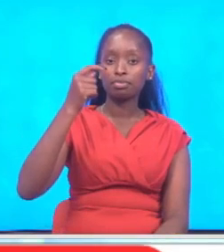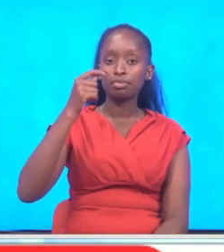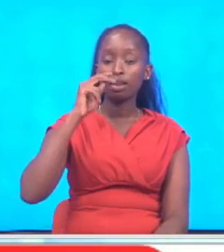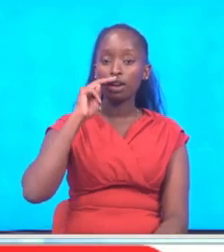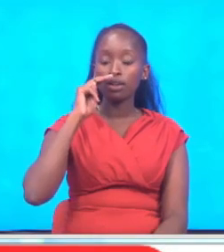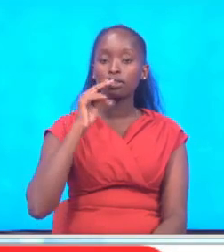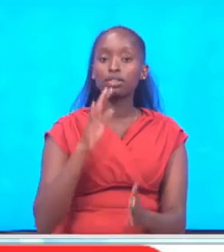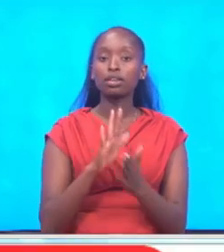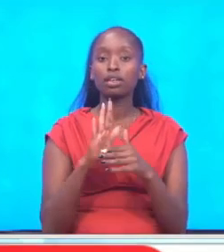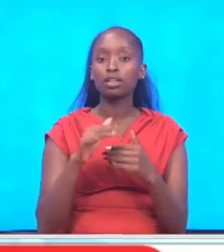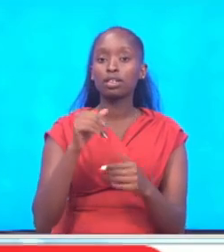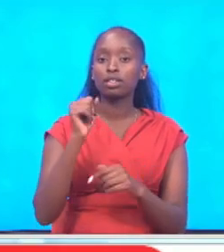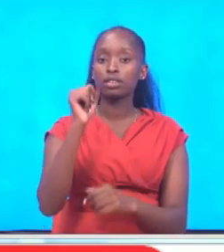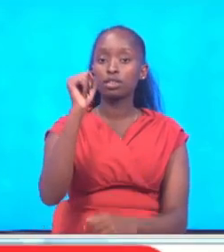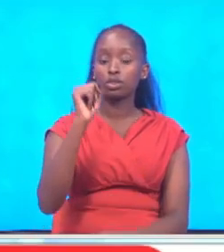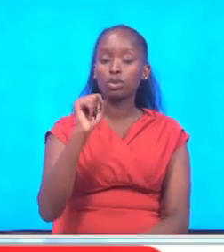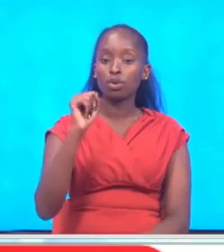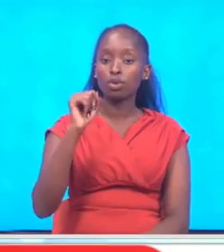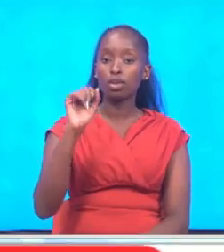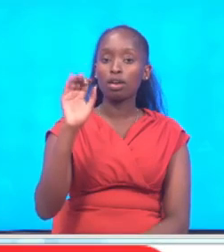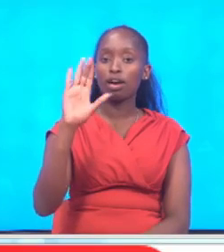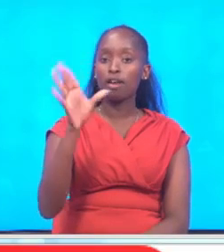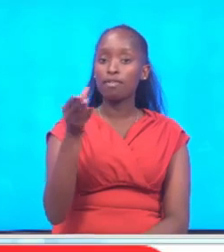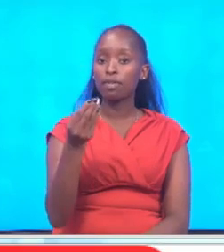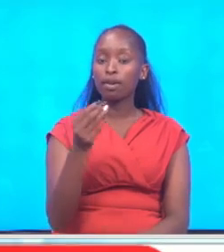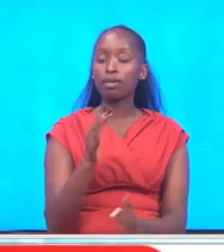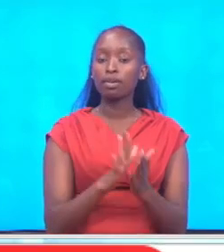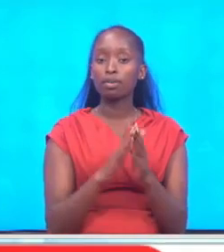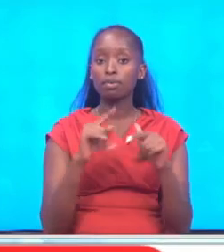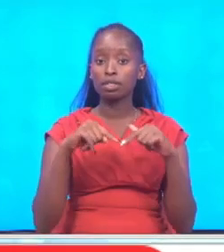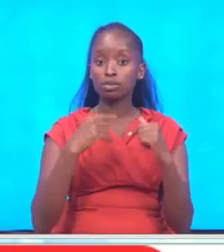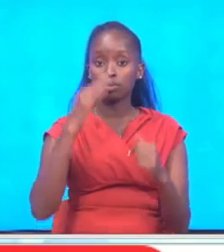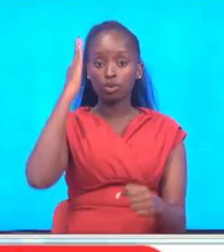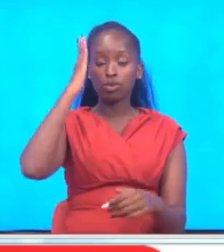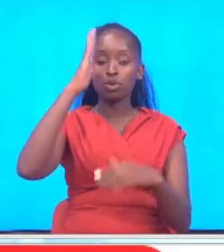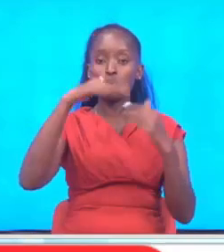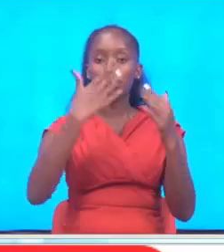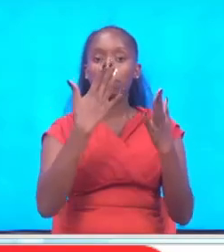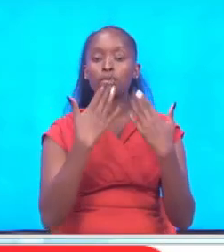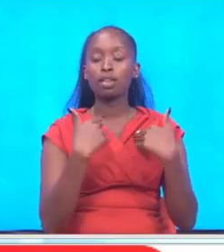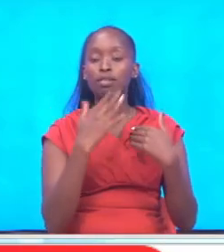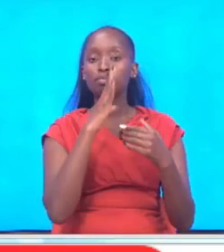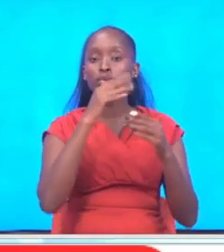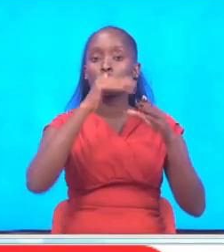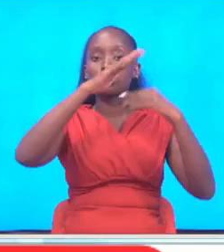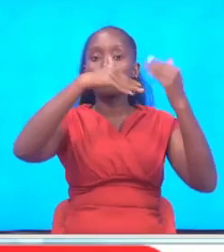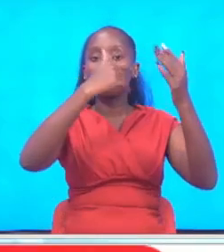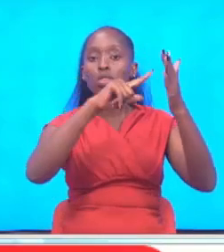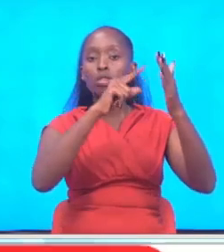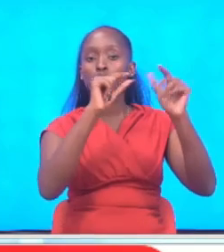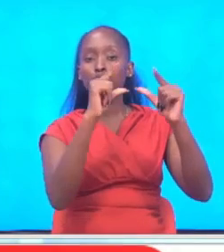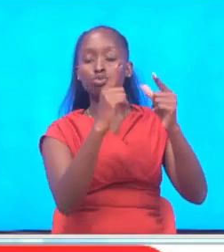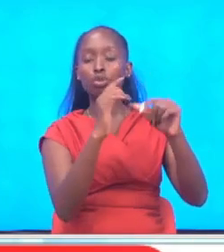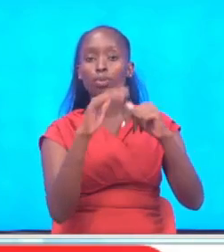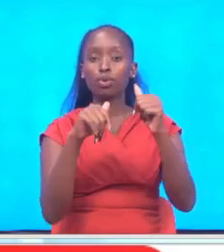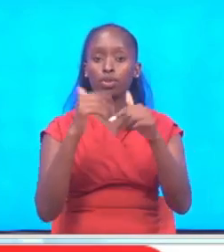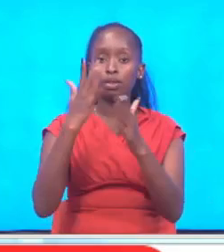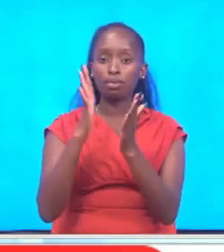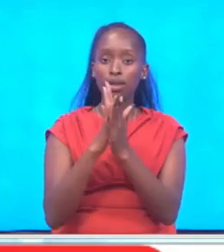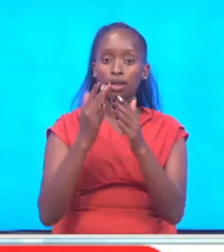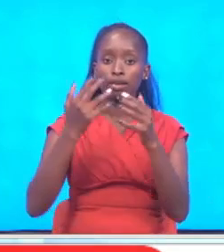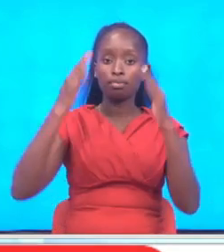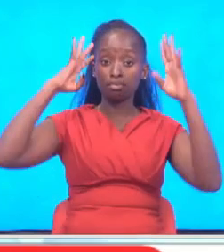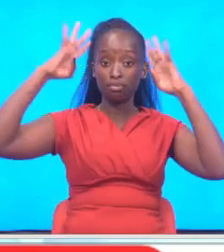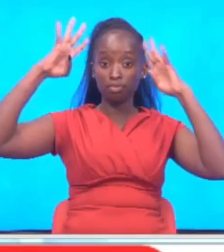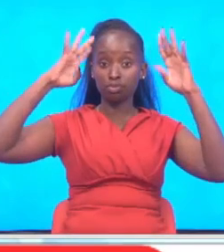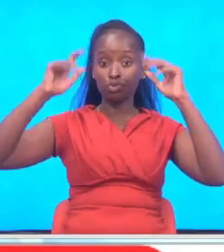that bracket. And I know that all the clever people who have come around to develop this index for the global initiative